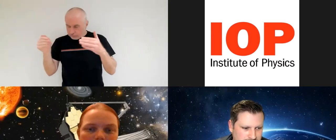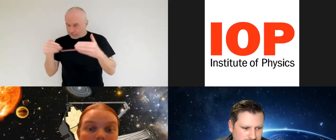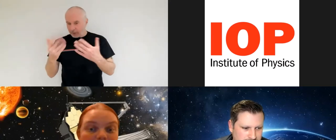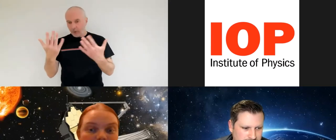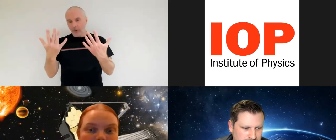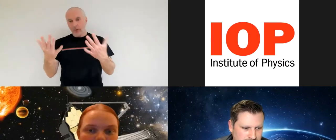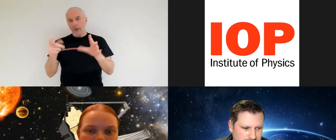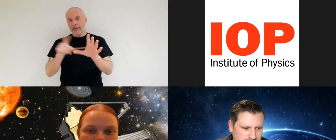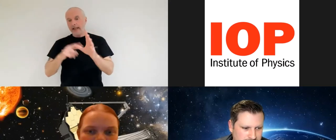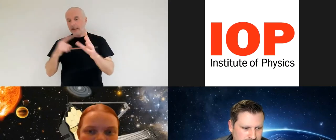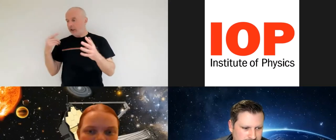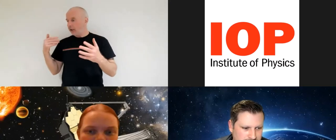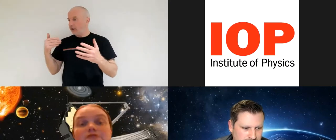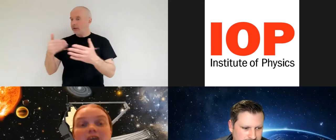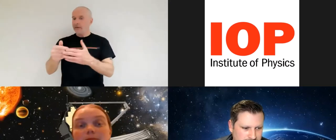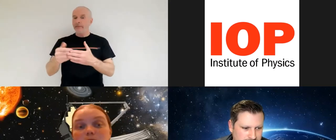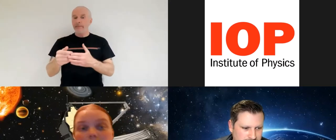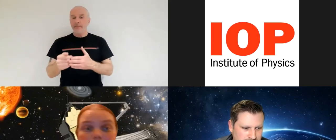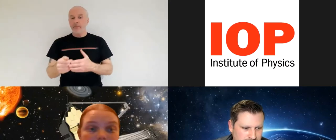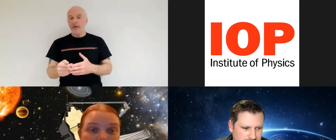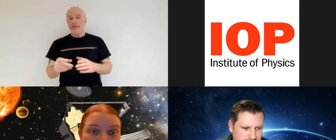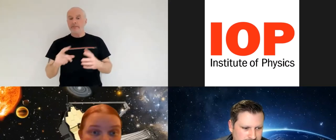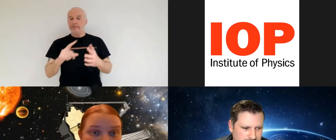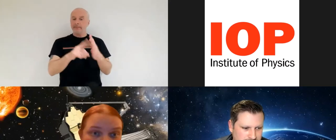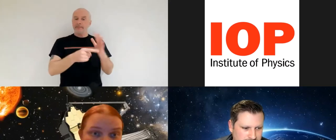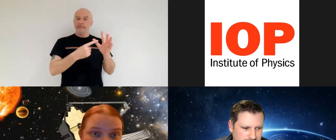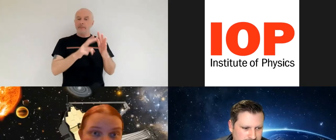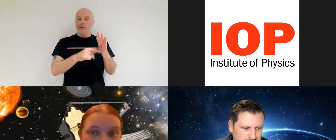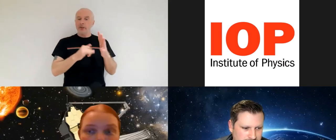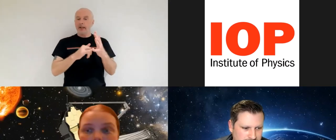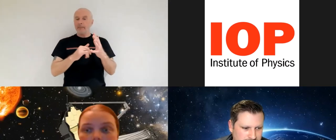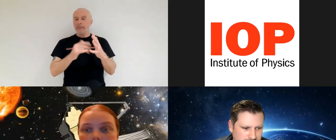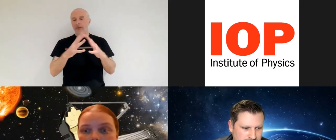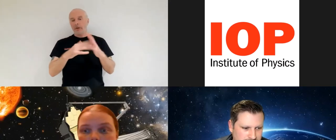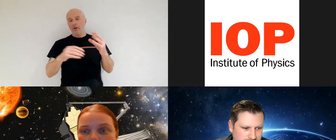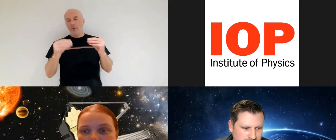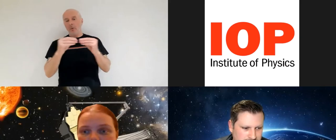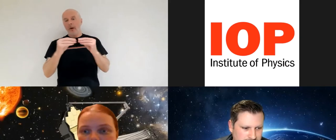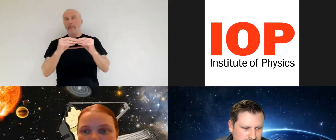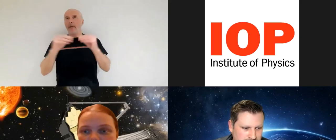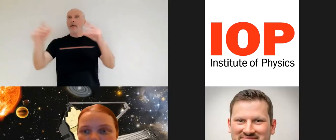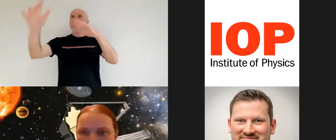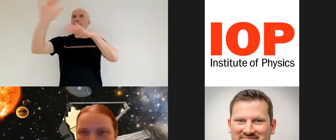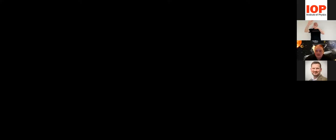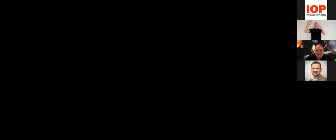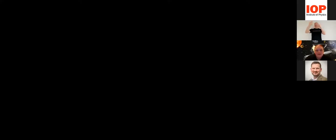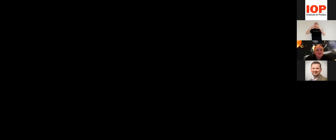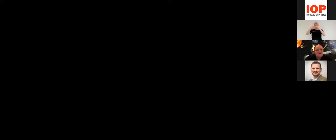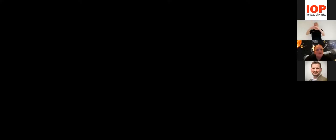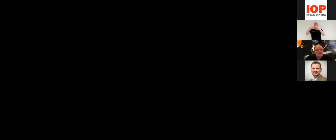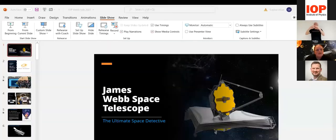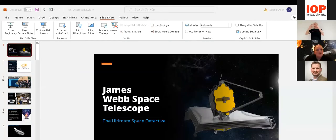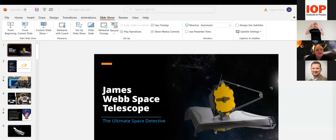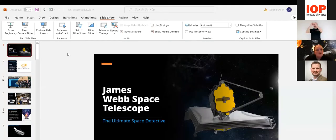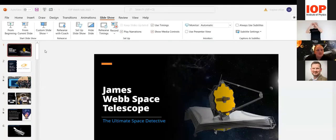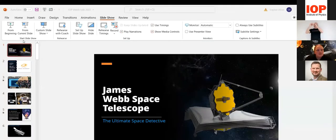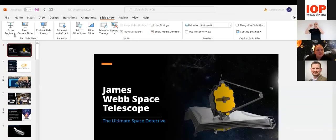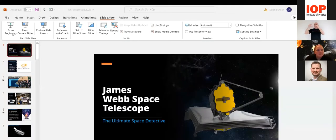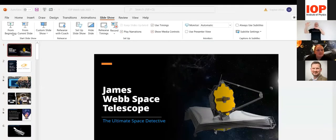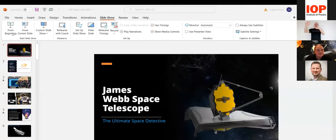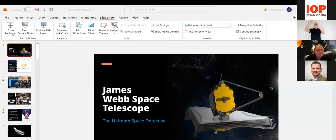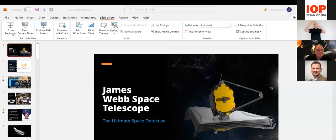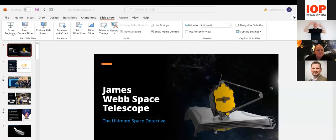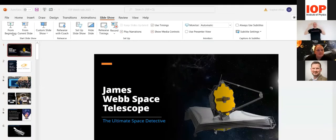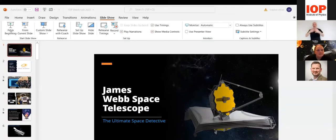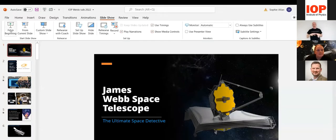uh professional years and that is the james webb space telescope so i'm just going to share my slides and start the